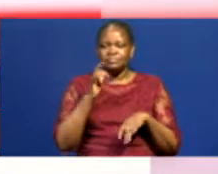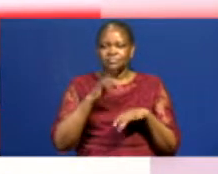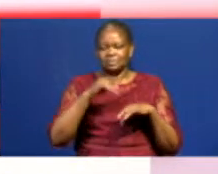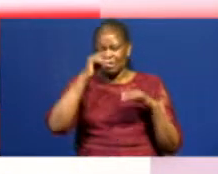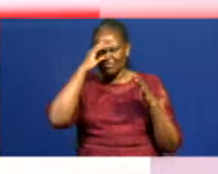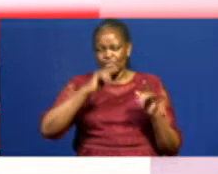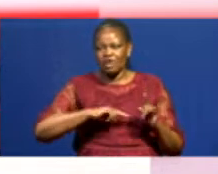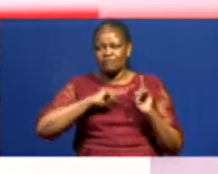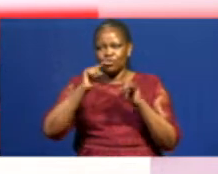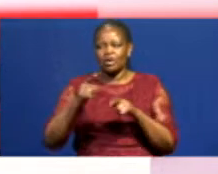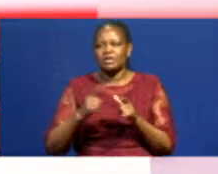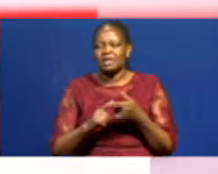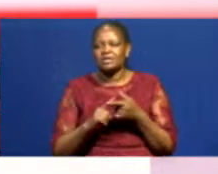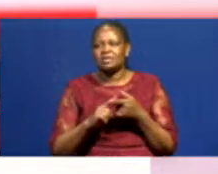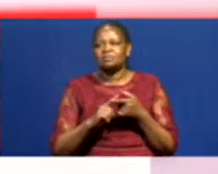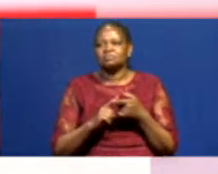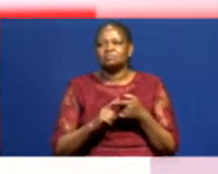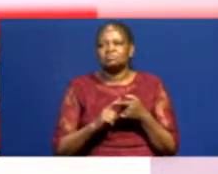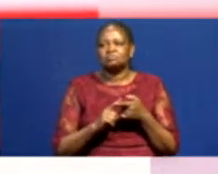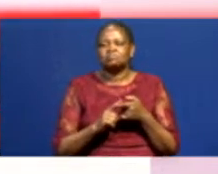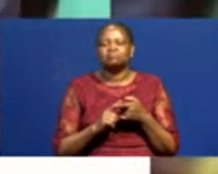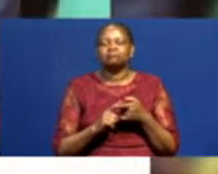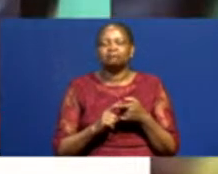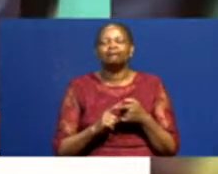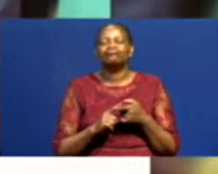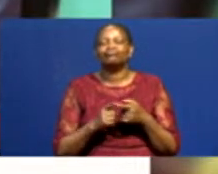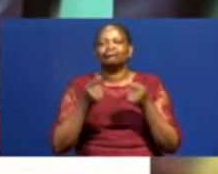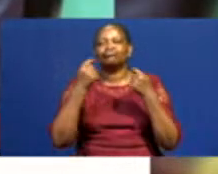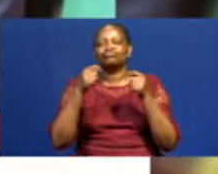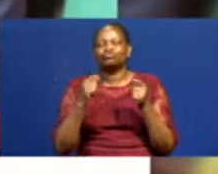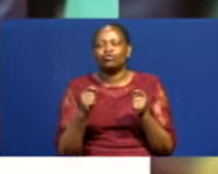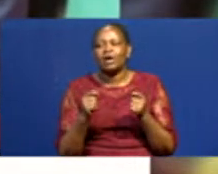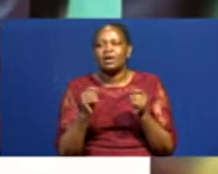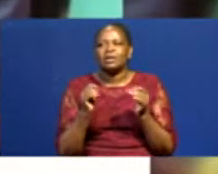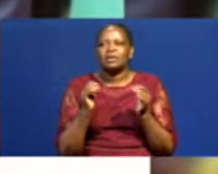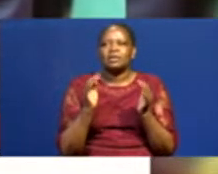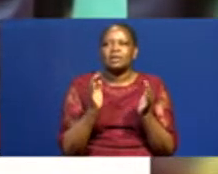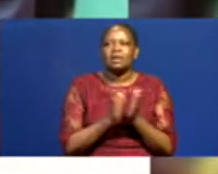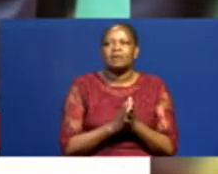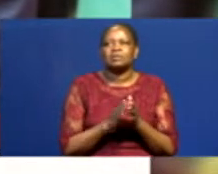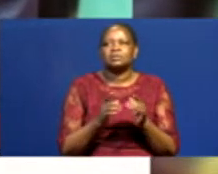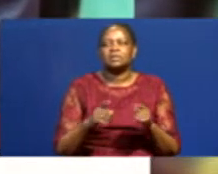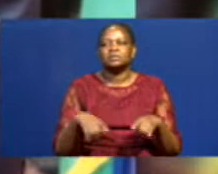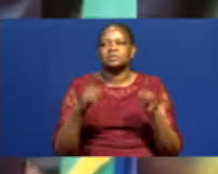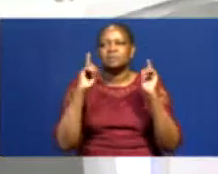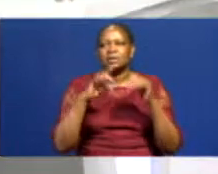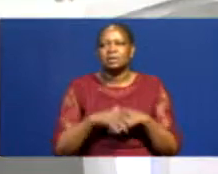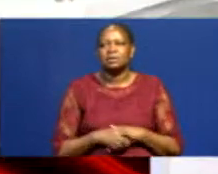in plenary and survived impeachment. John Jacob Curia, Prime Edition.